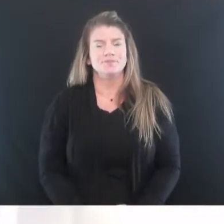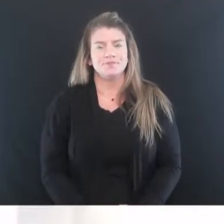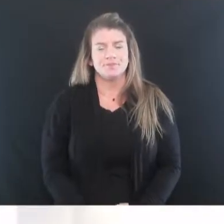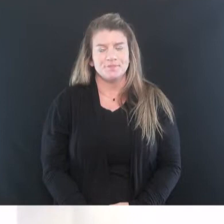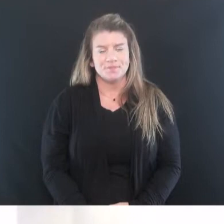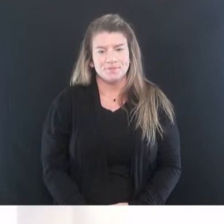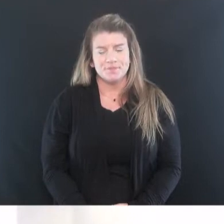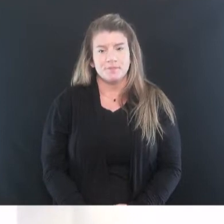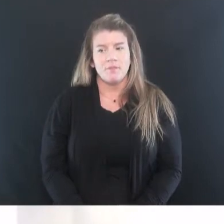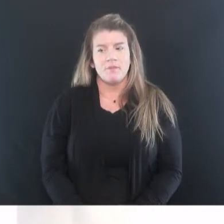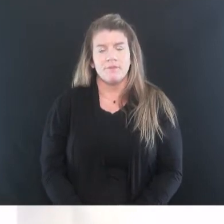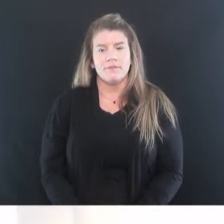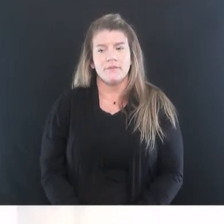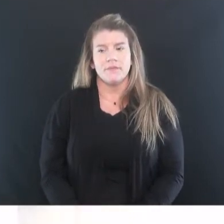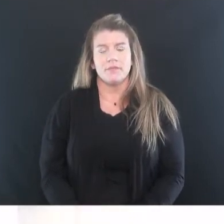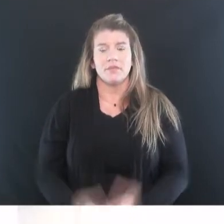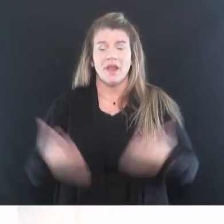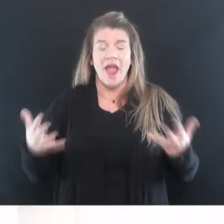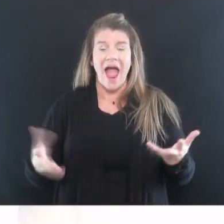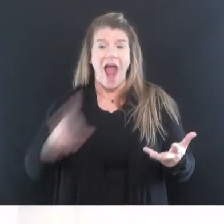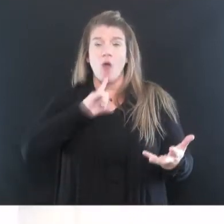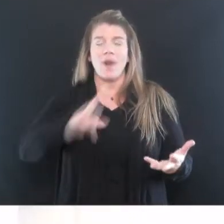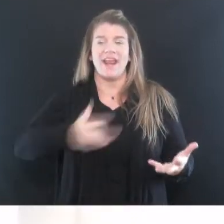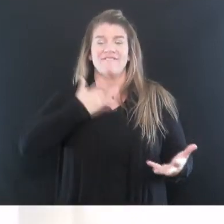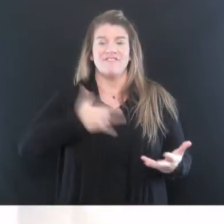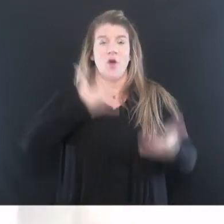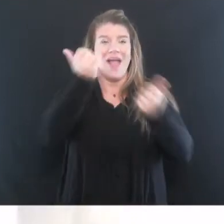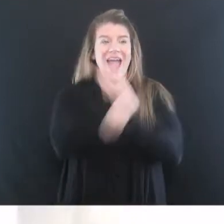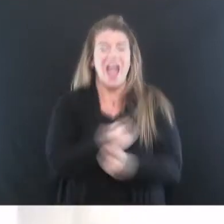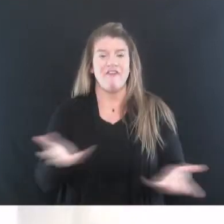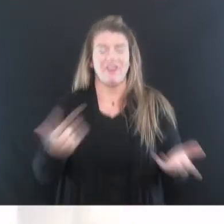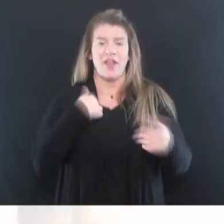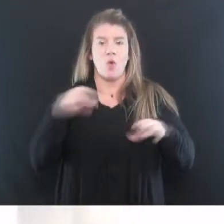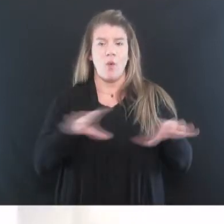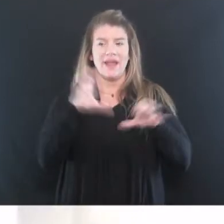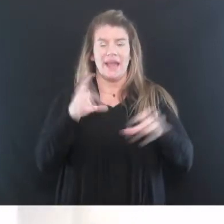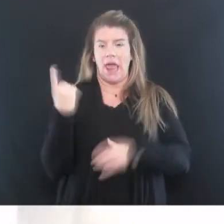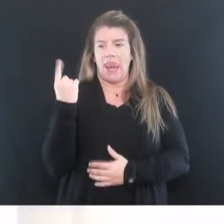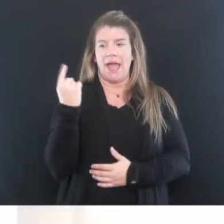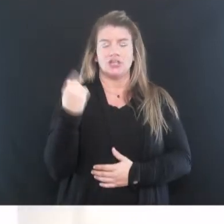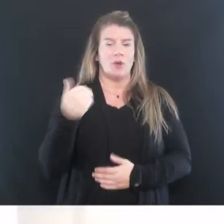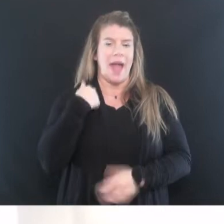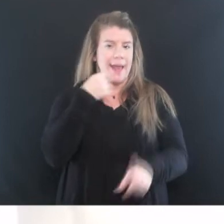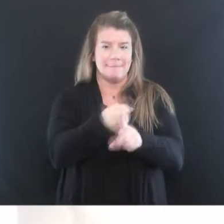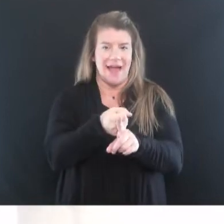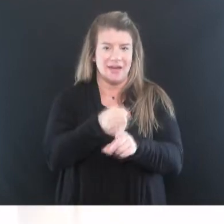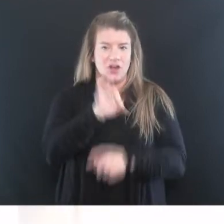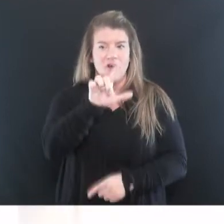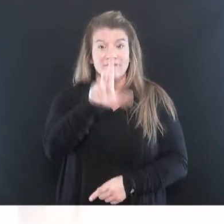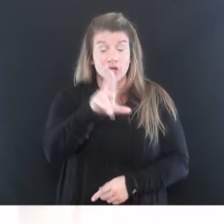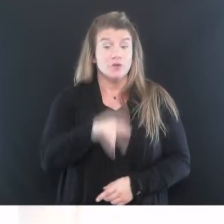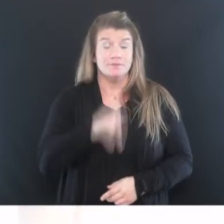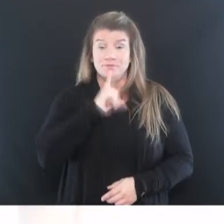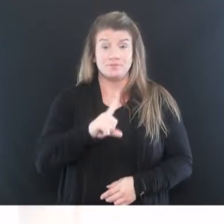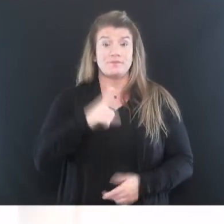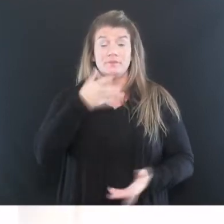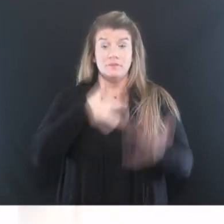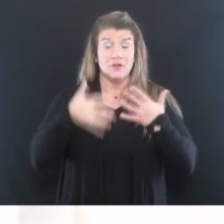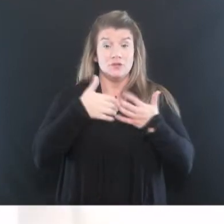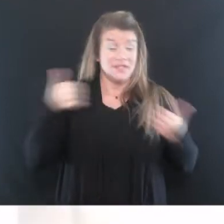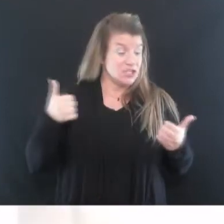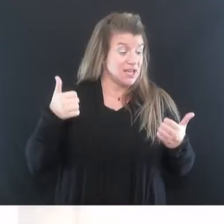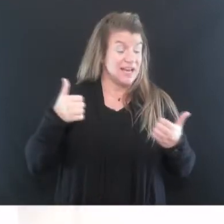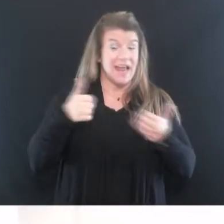Governor. Paul, I think all of the stuff that we did last year had an impact on the flu season. So social distancing,